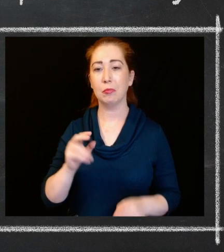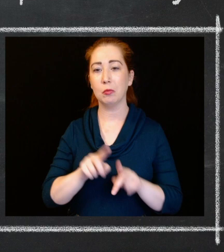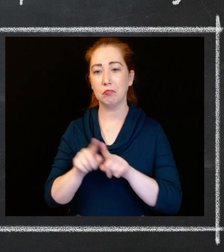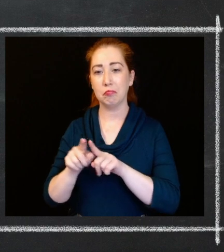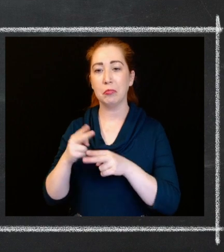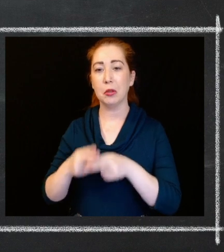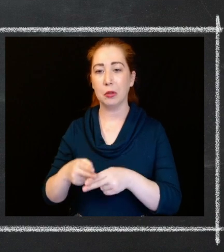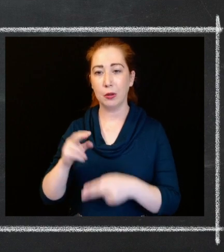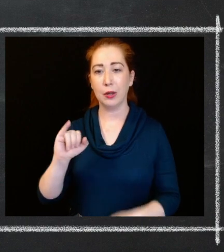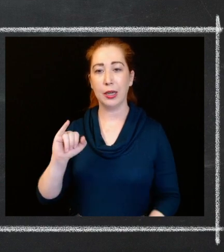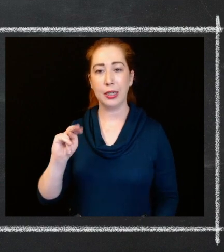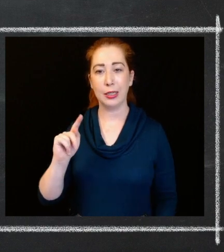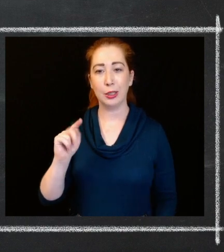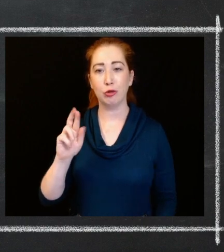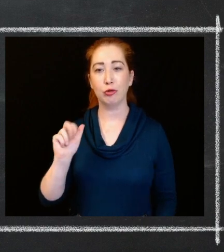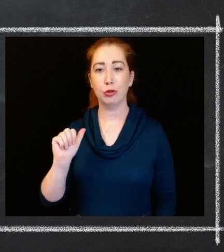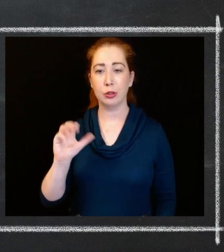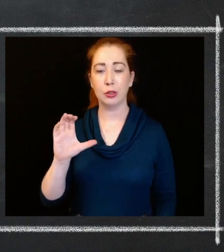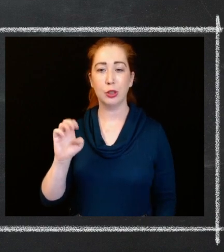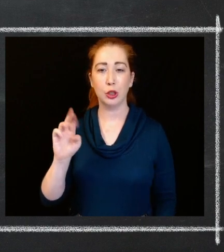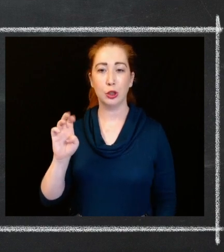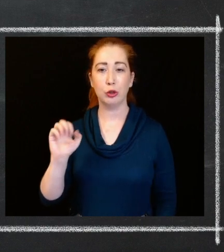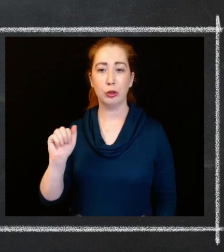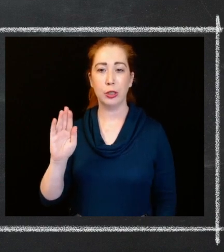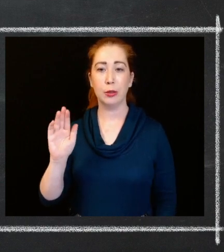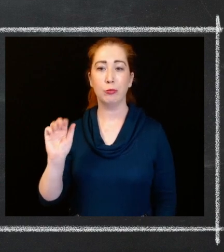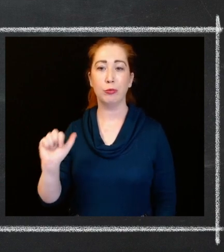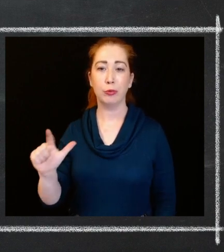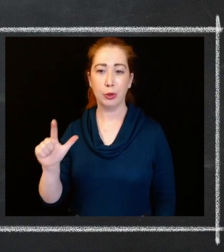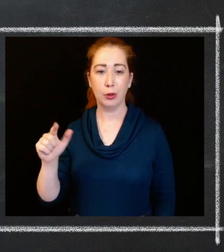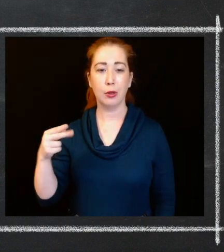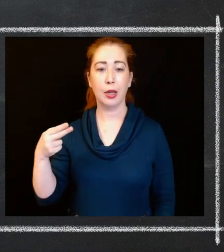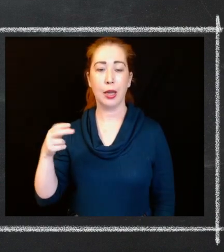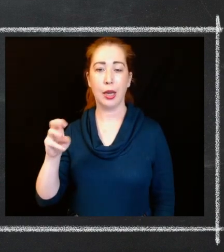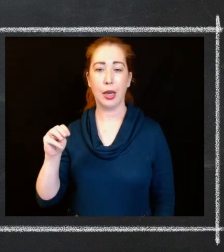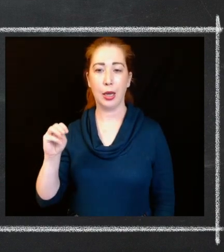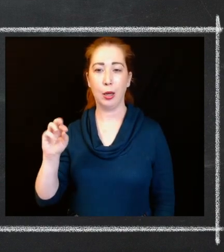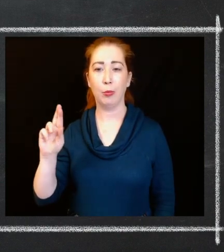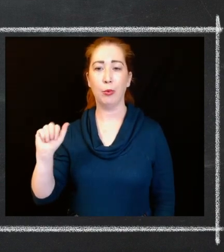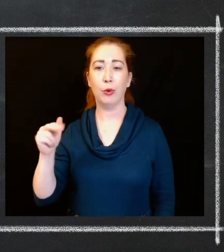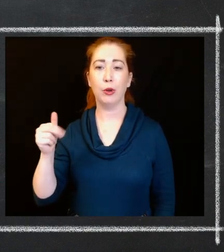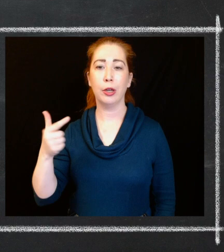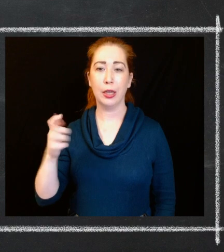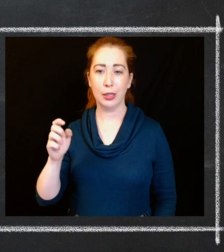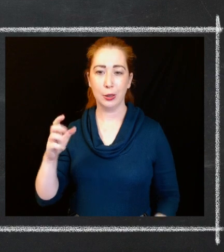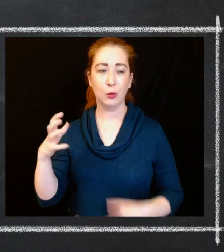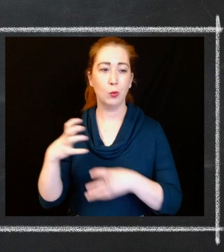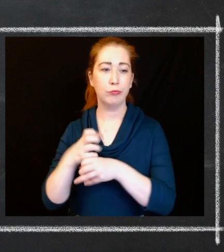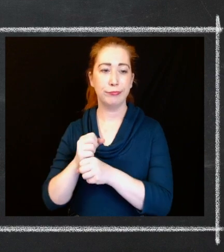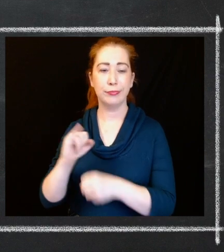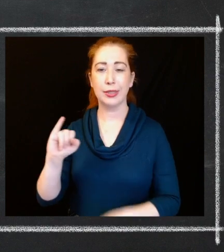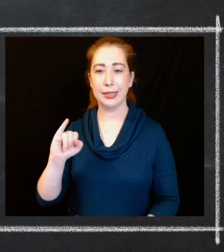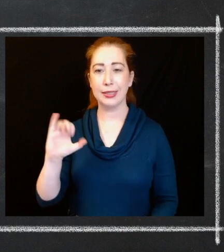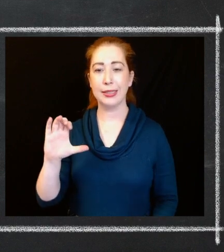a hemorrhagic stroke, also called an intracerebral hemorrhage or